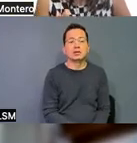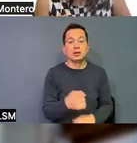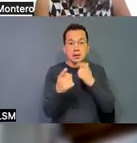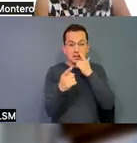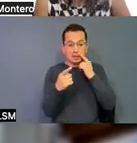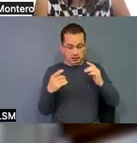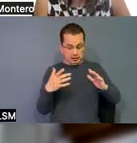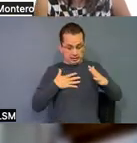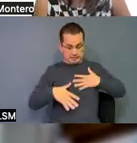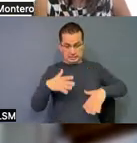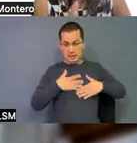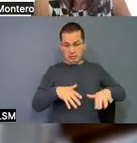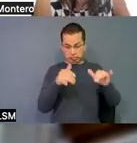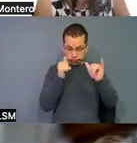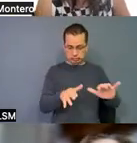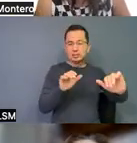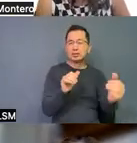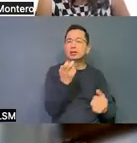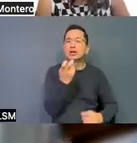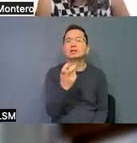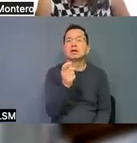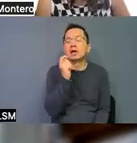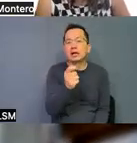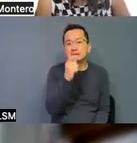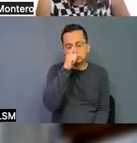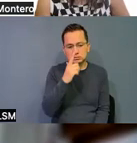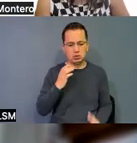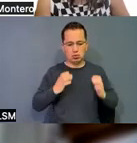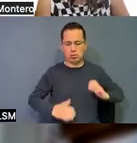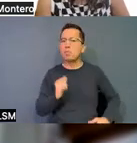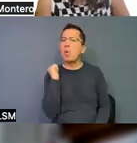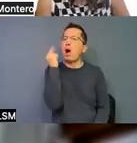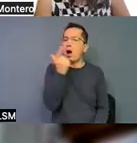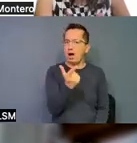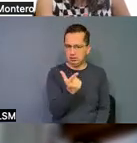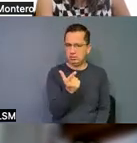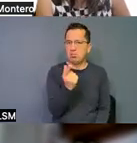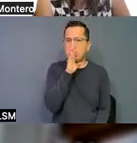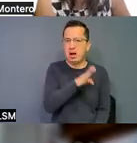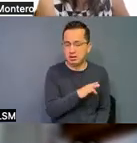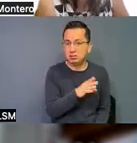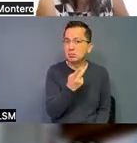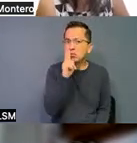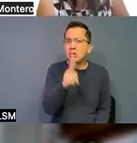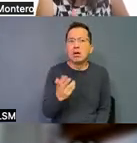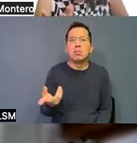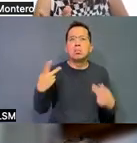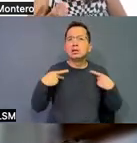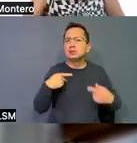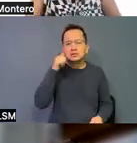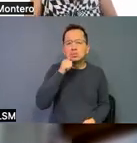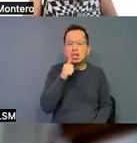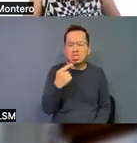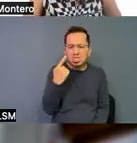this seems to be very frequent. It's more common than, what do you mean burnout? This is my daily state.